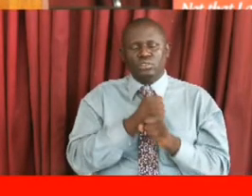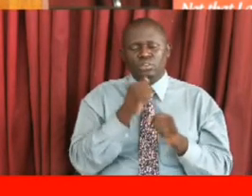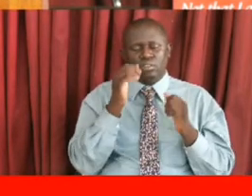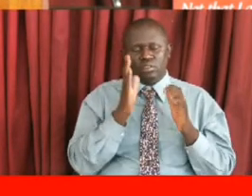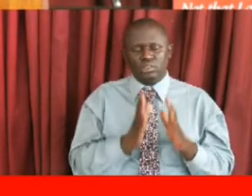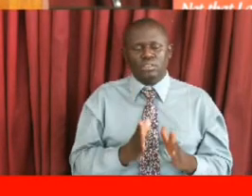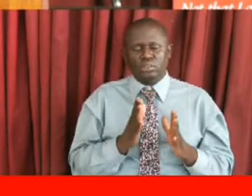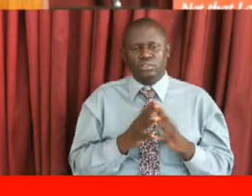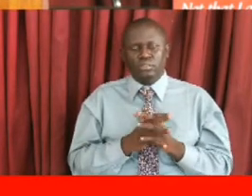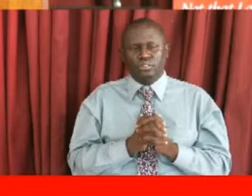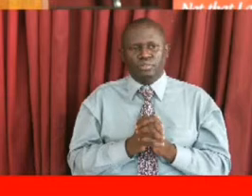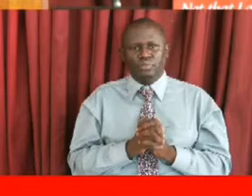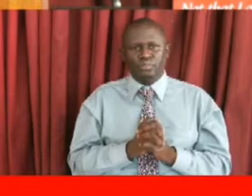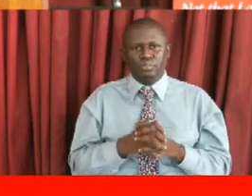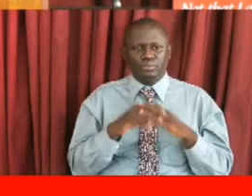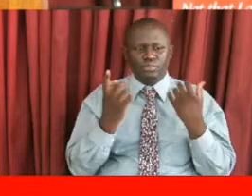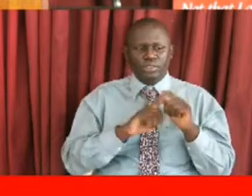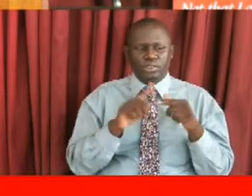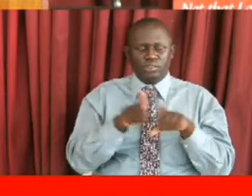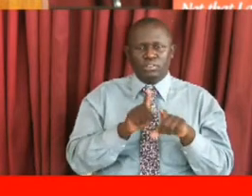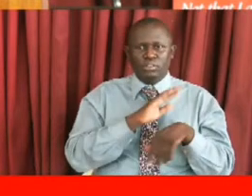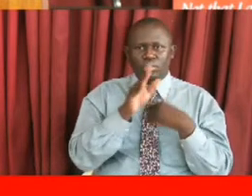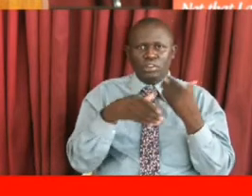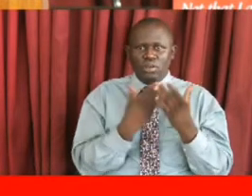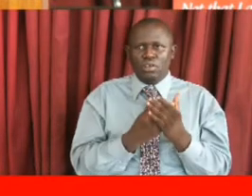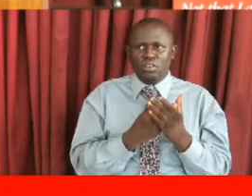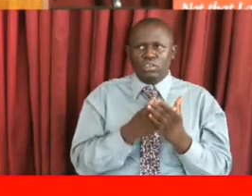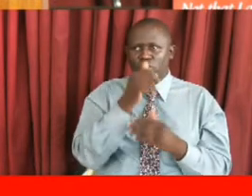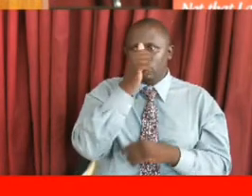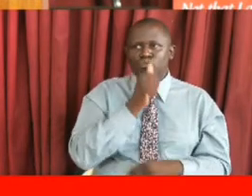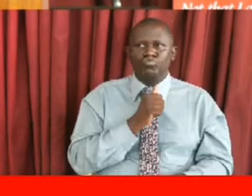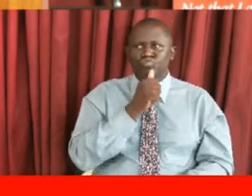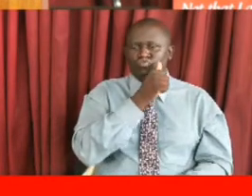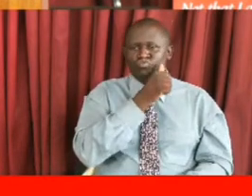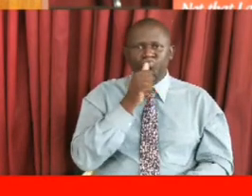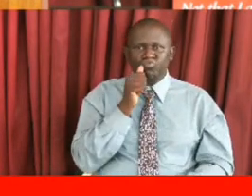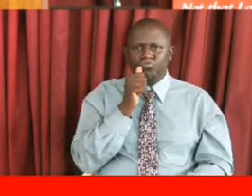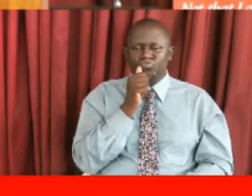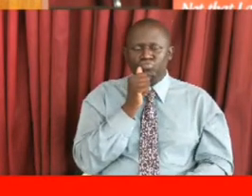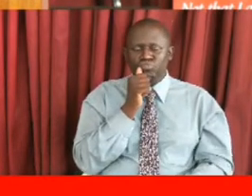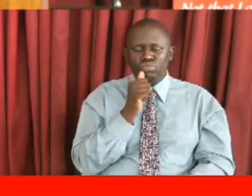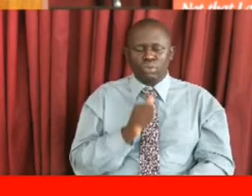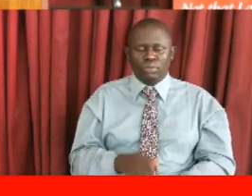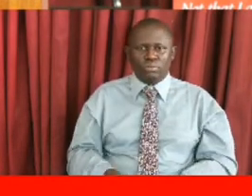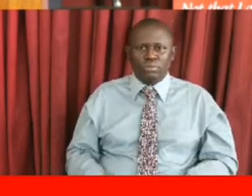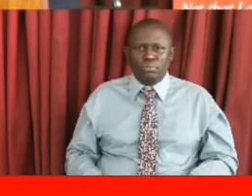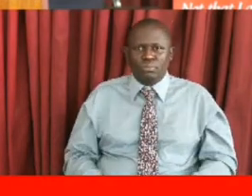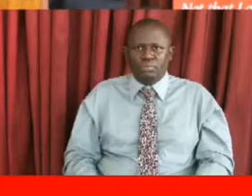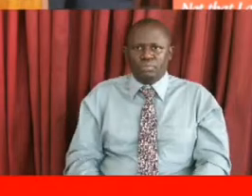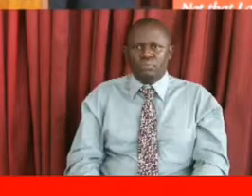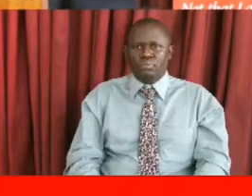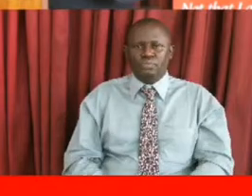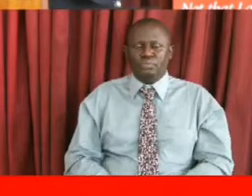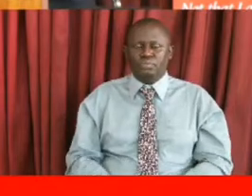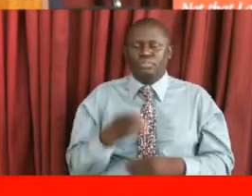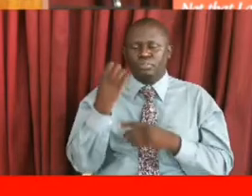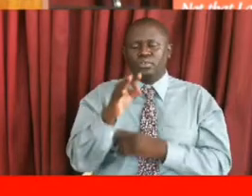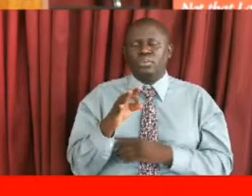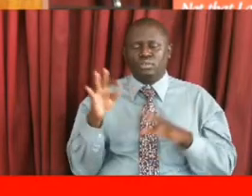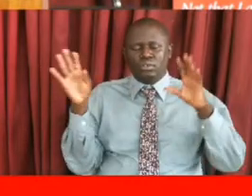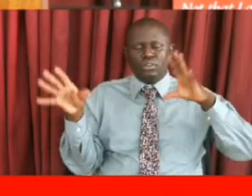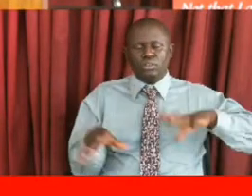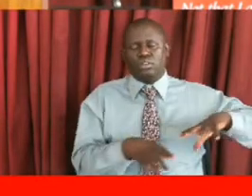the seventh seal or the mystery of going so if he has